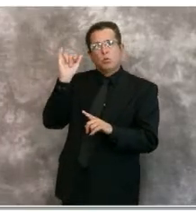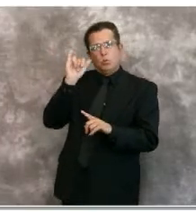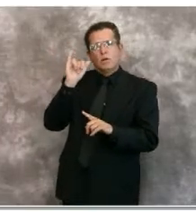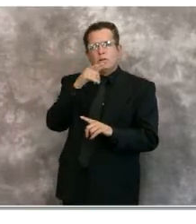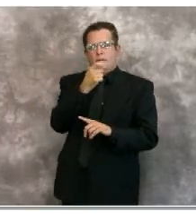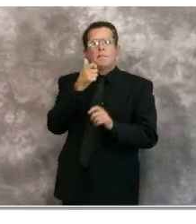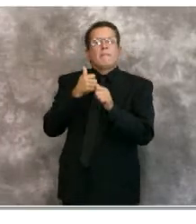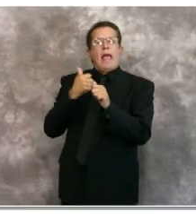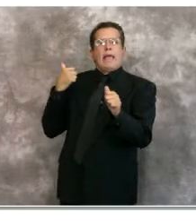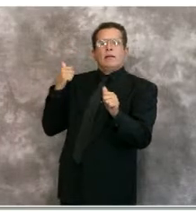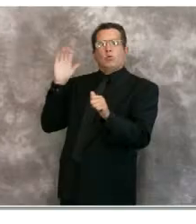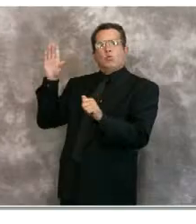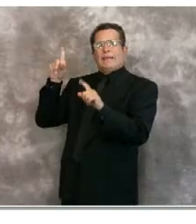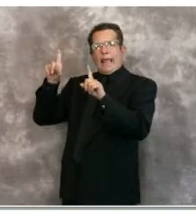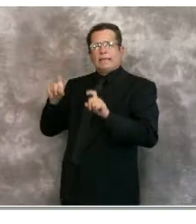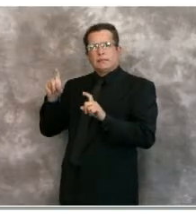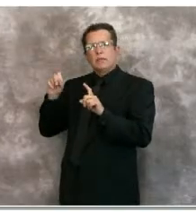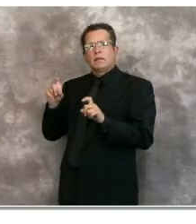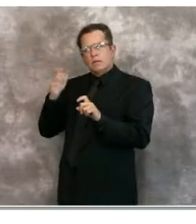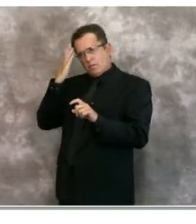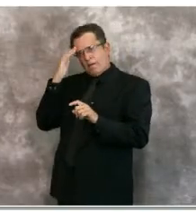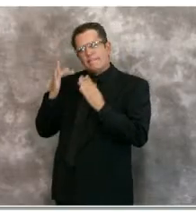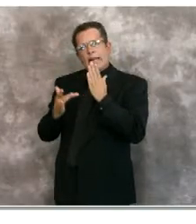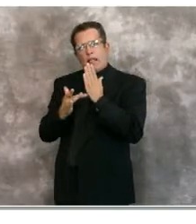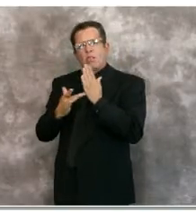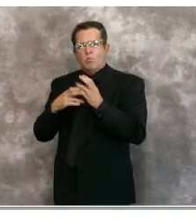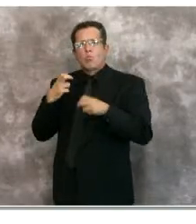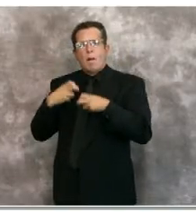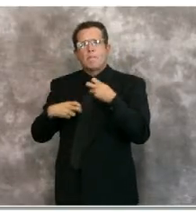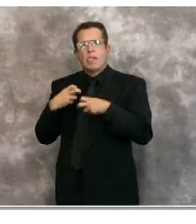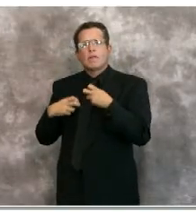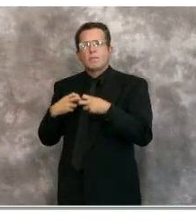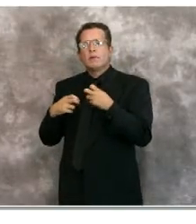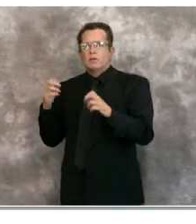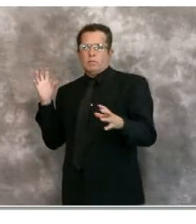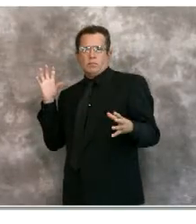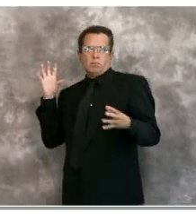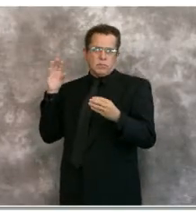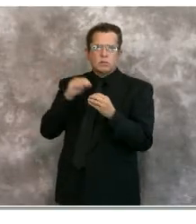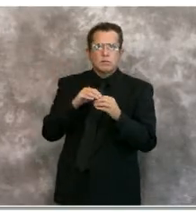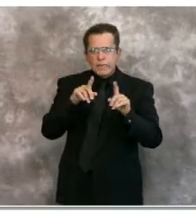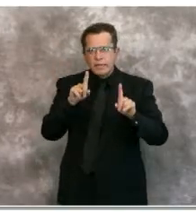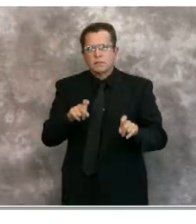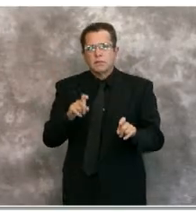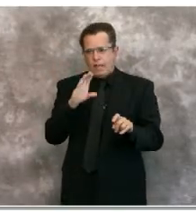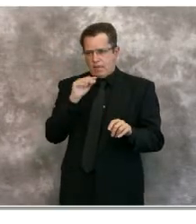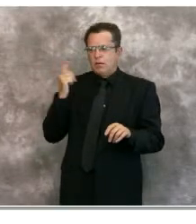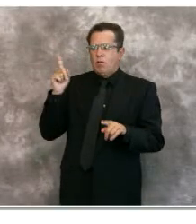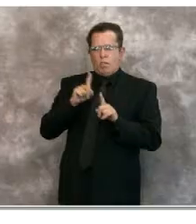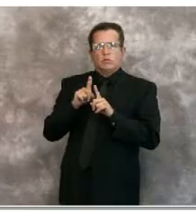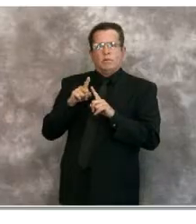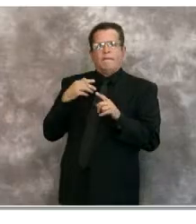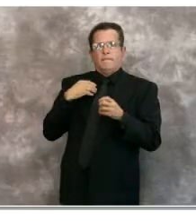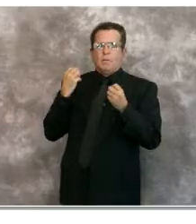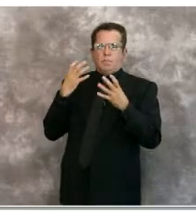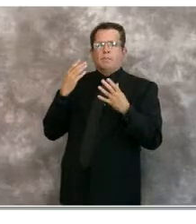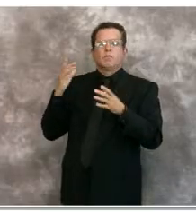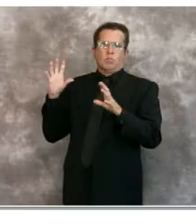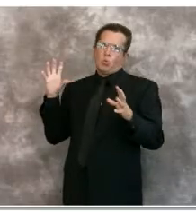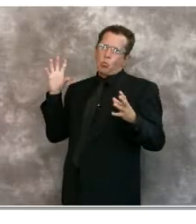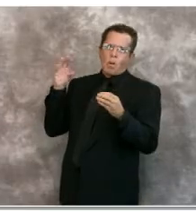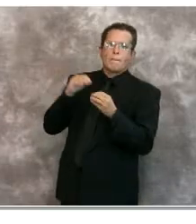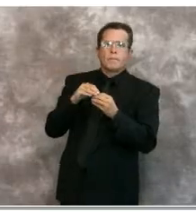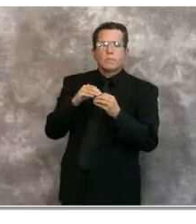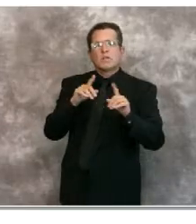in testing due to technical difficulties, as well as increased numbers of batches